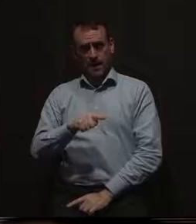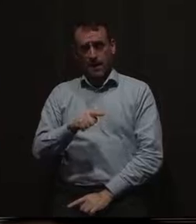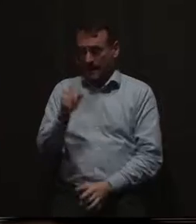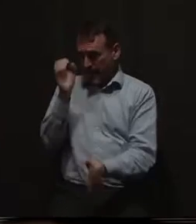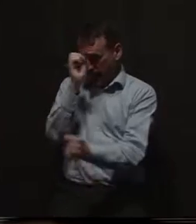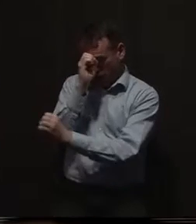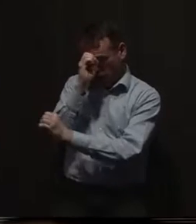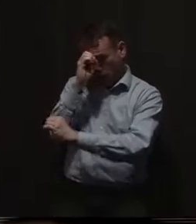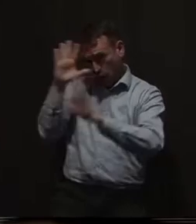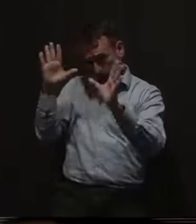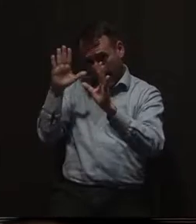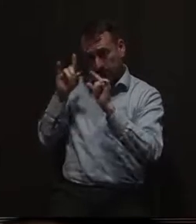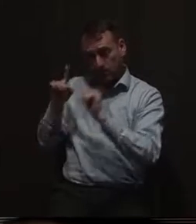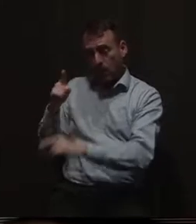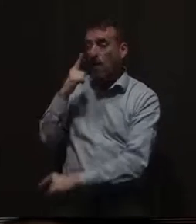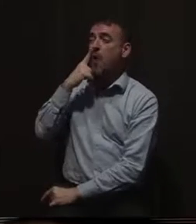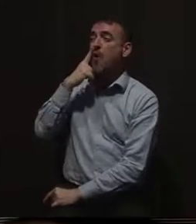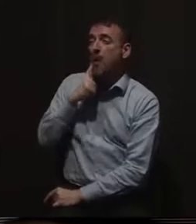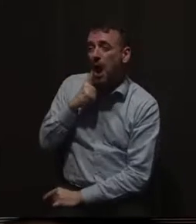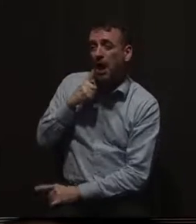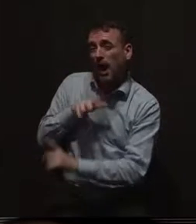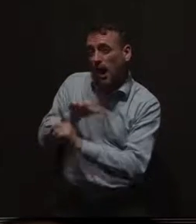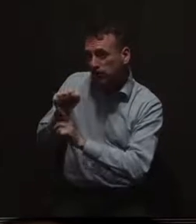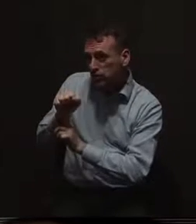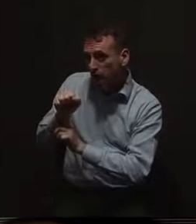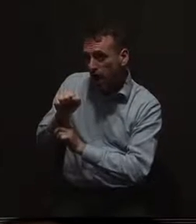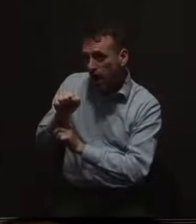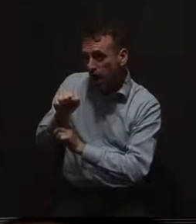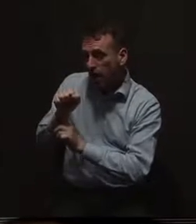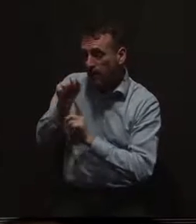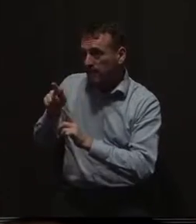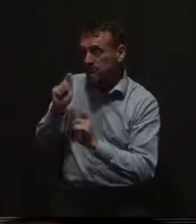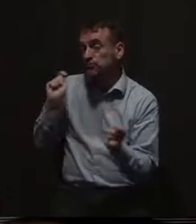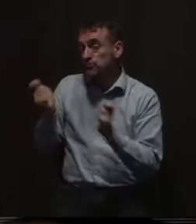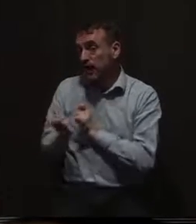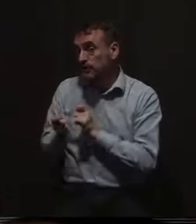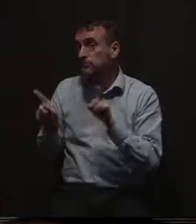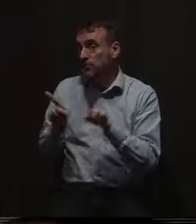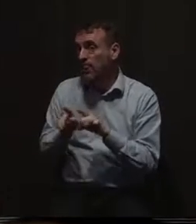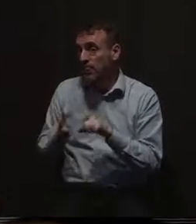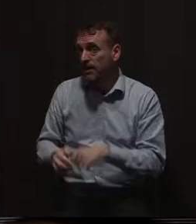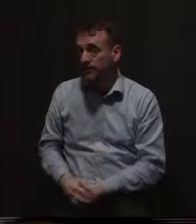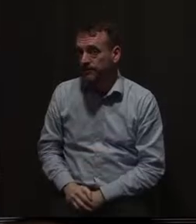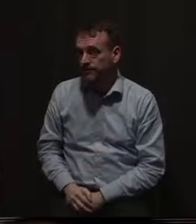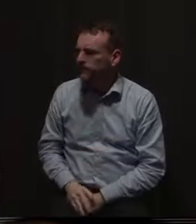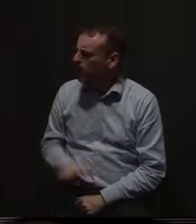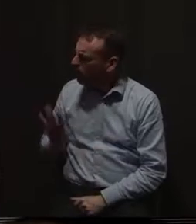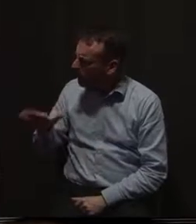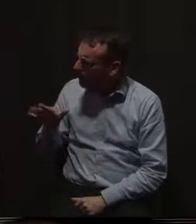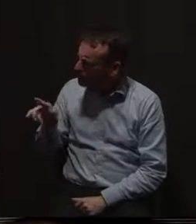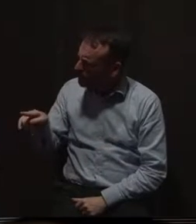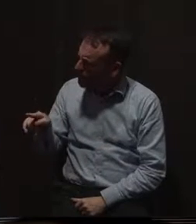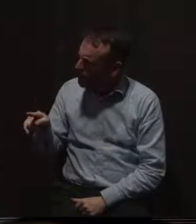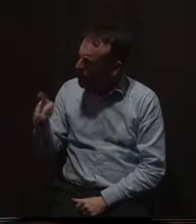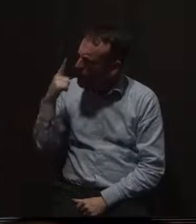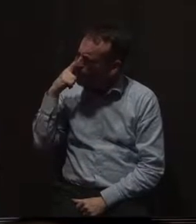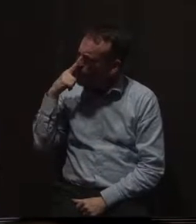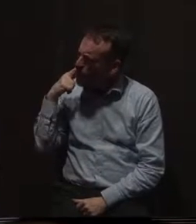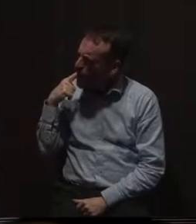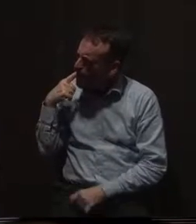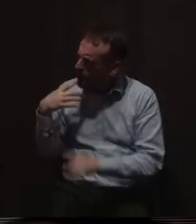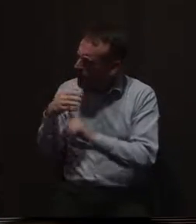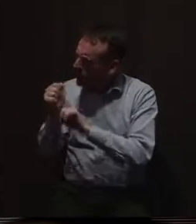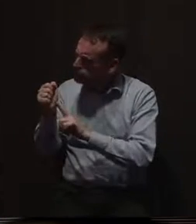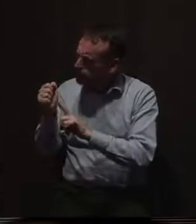doesn't help. It's usually not very effective. So just on that point, how do we make whiteness human?